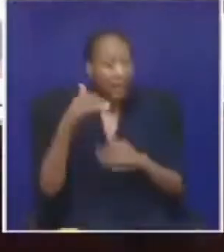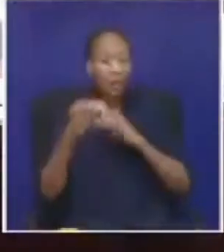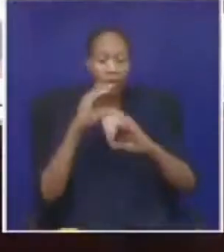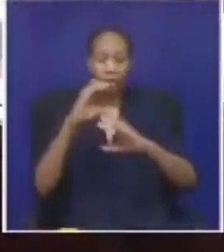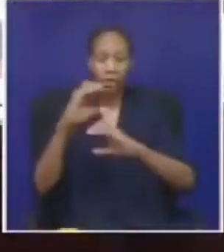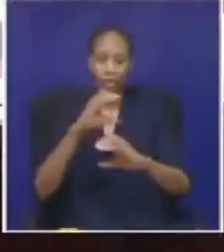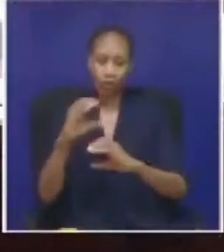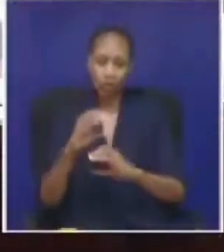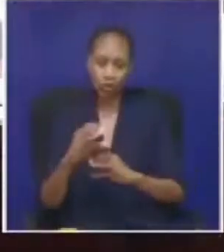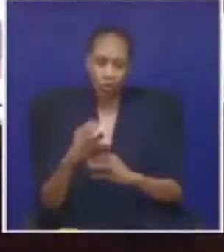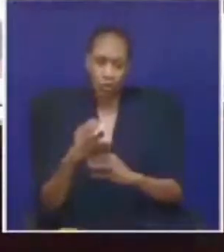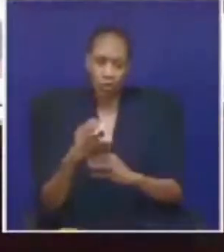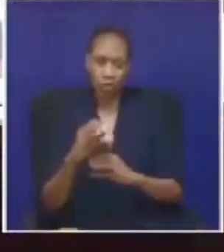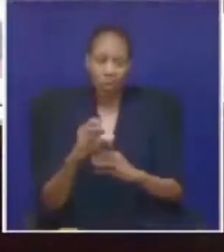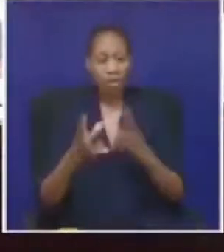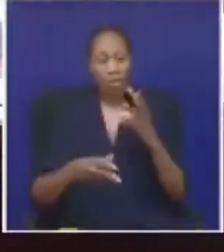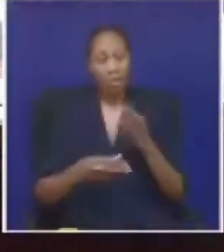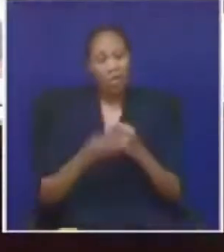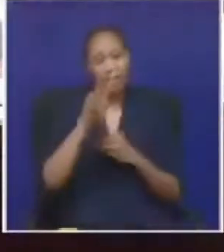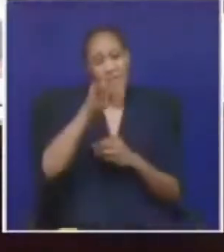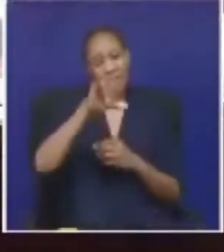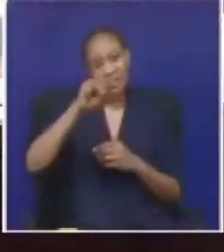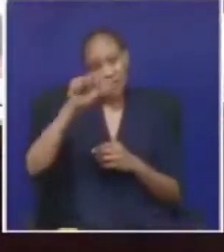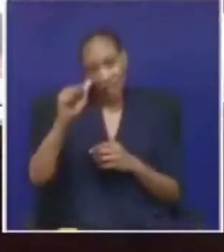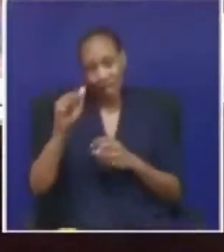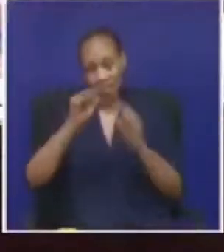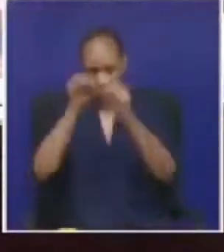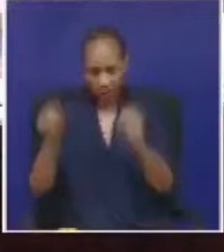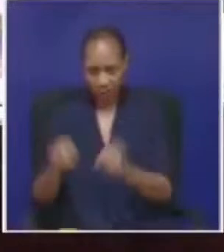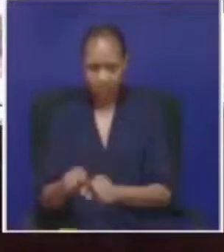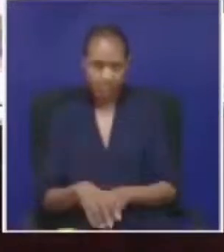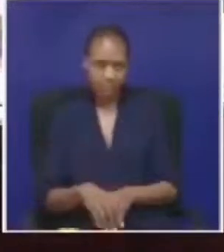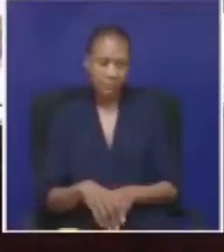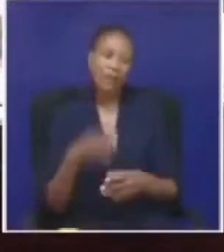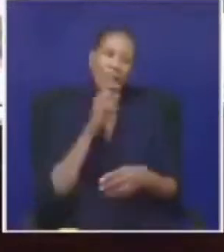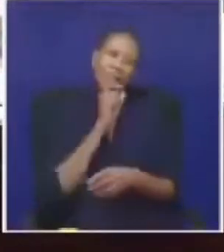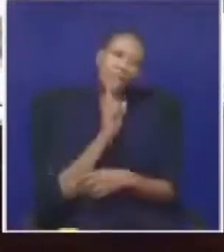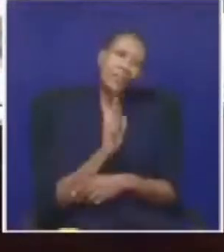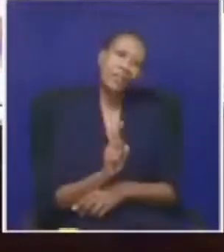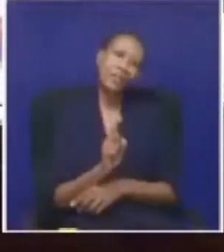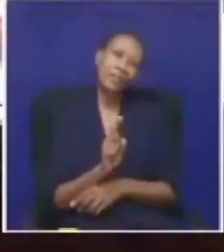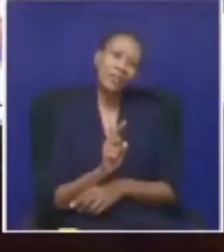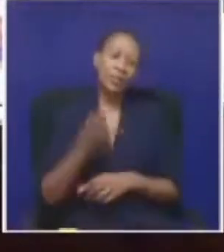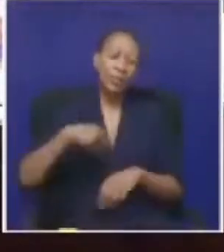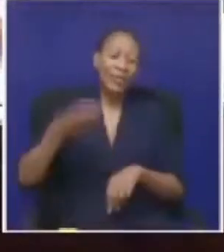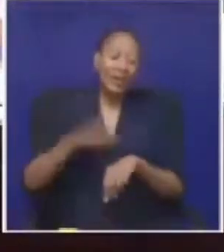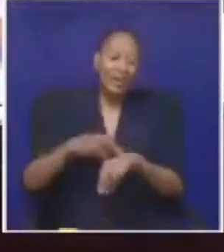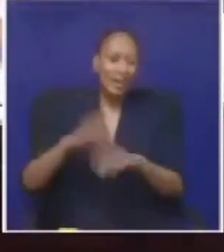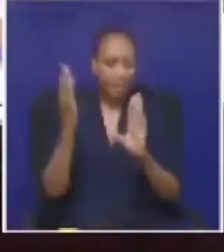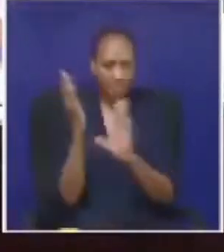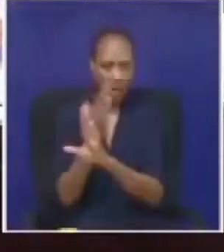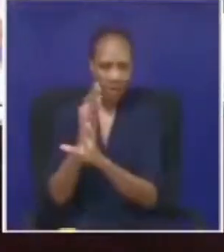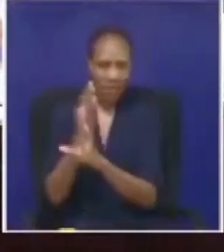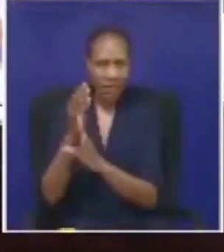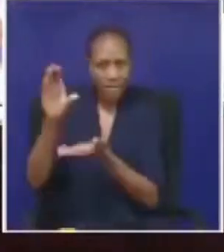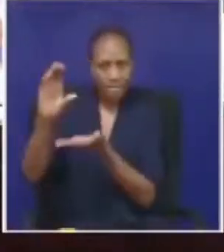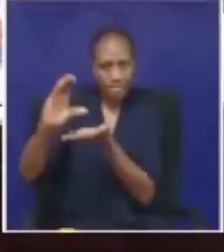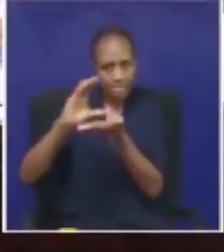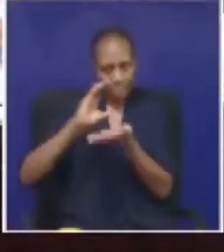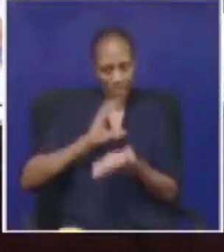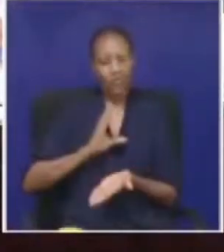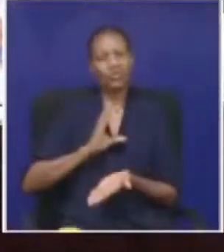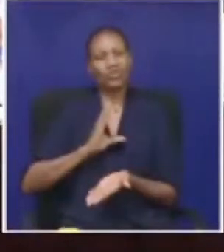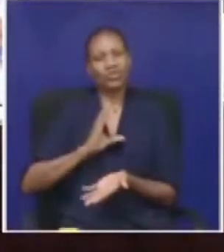telecommunications, and visa systems, leading to significant private investment, a